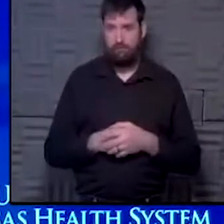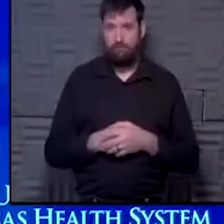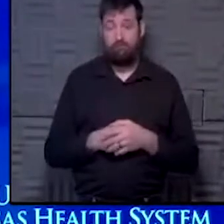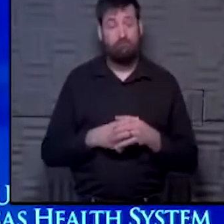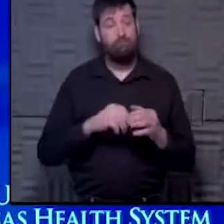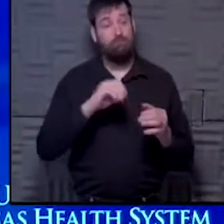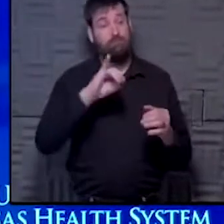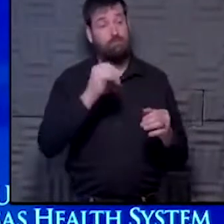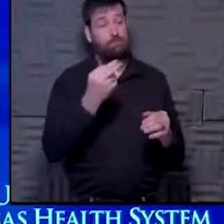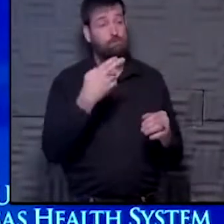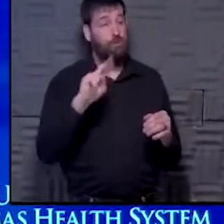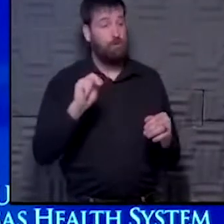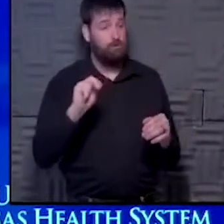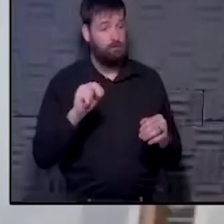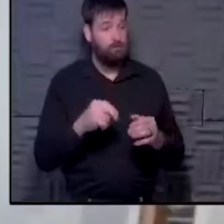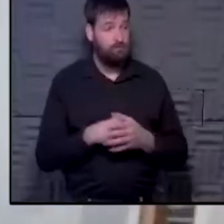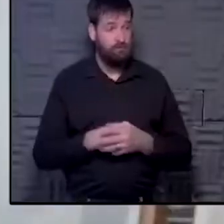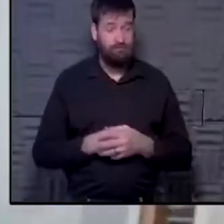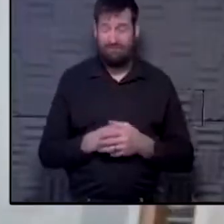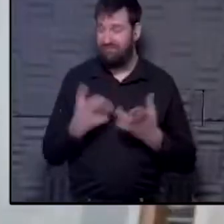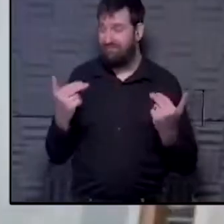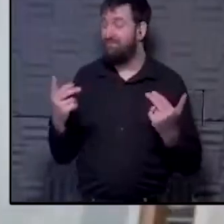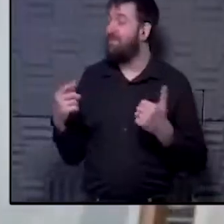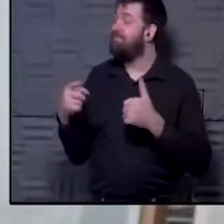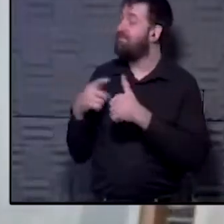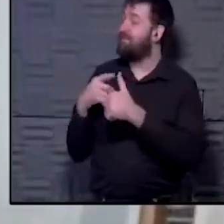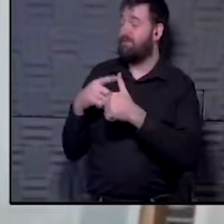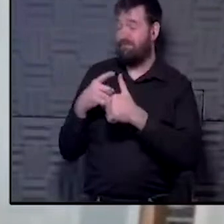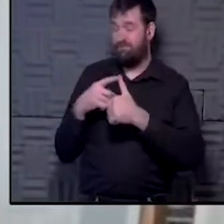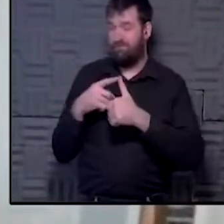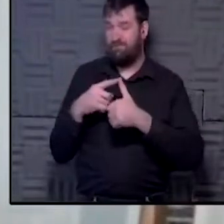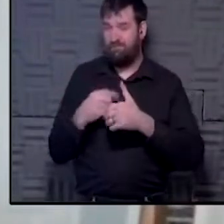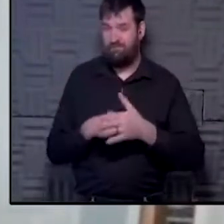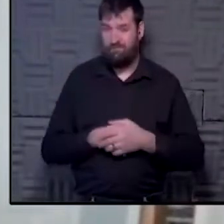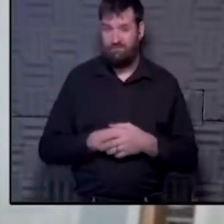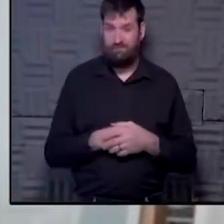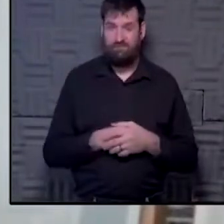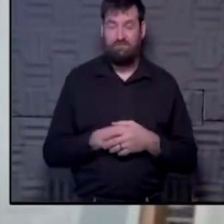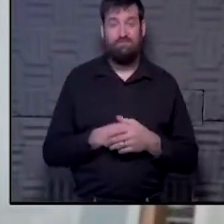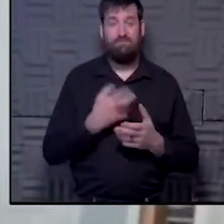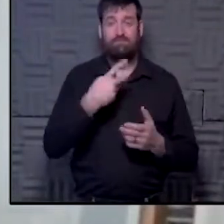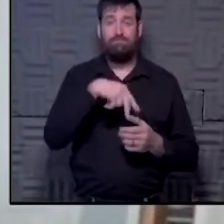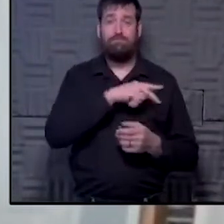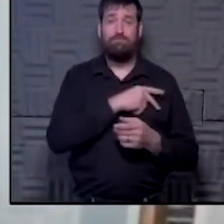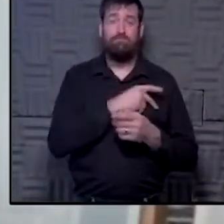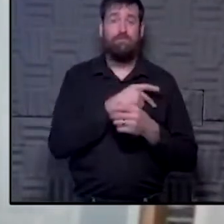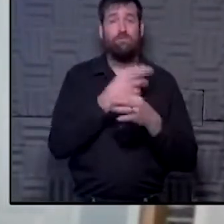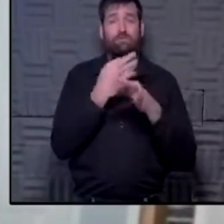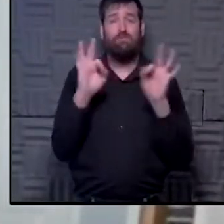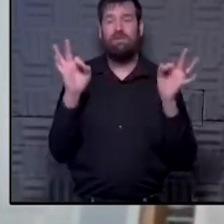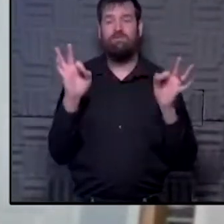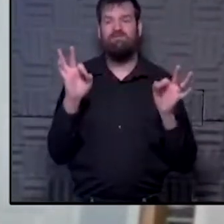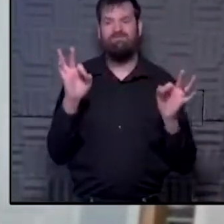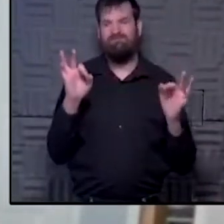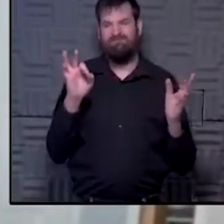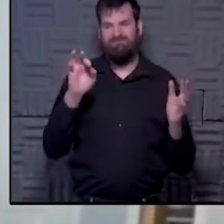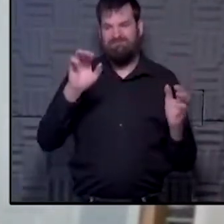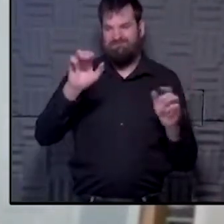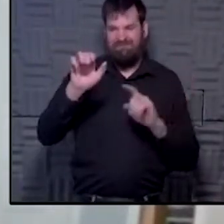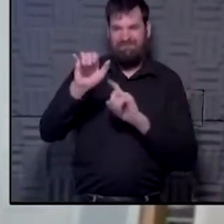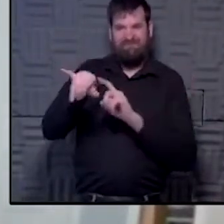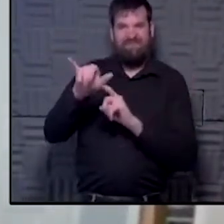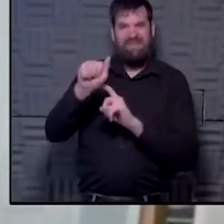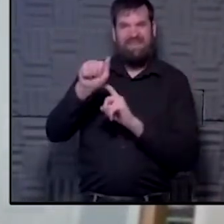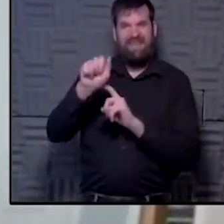Okay, John. First of all, personal freedom is an anarchy. It isn't. We don't